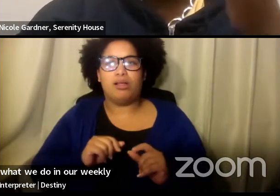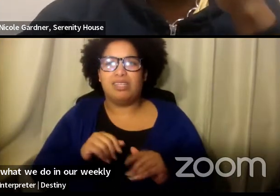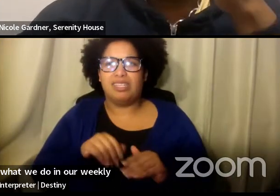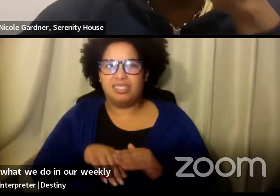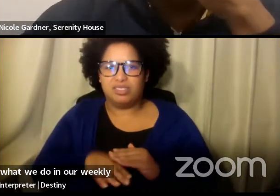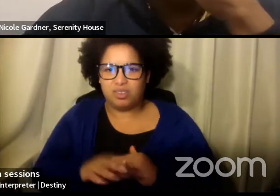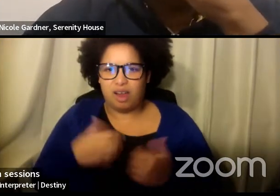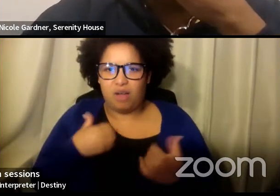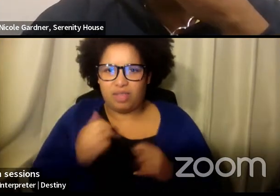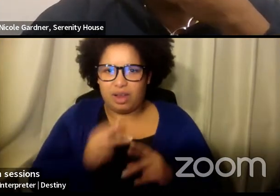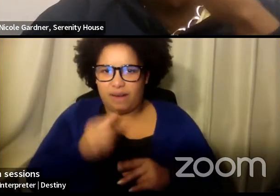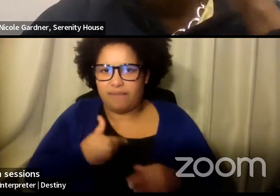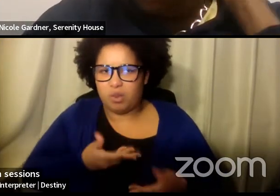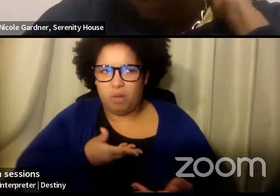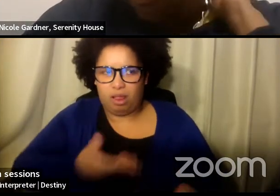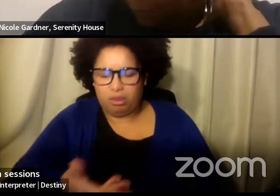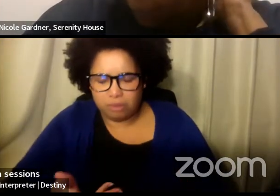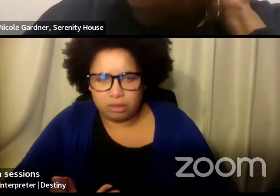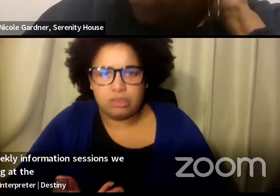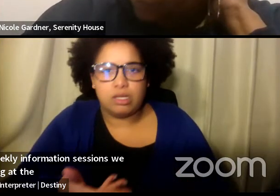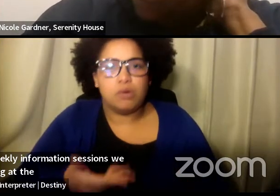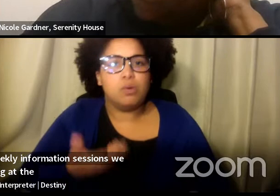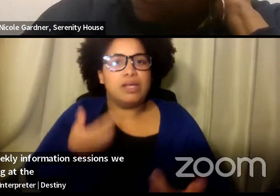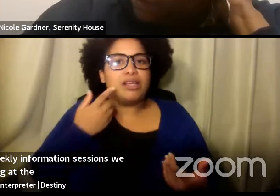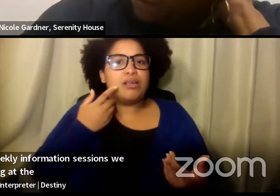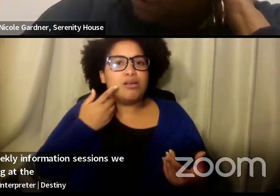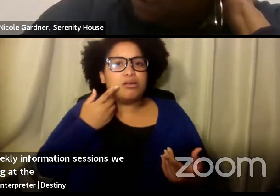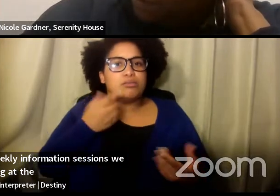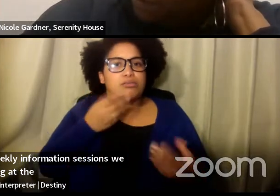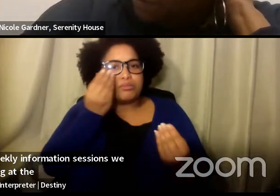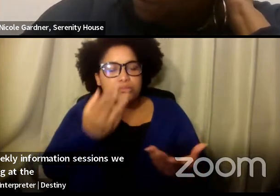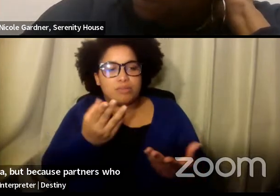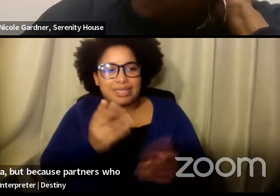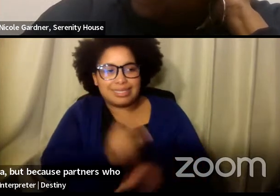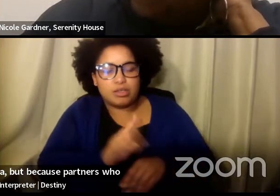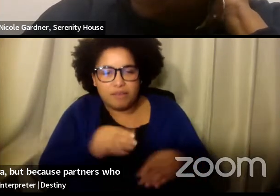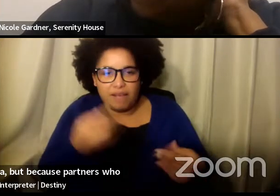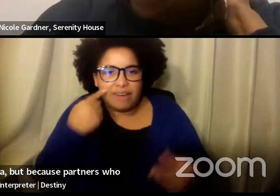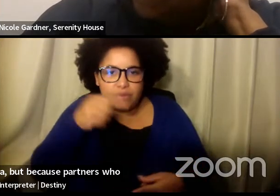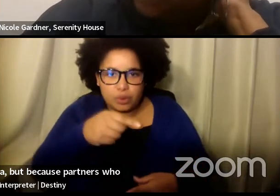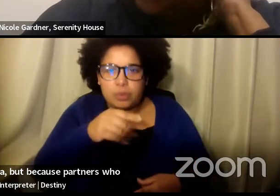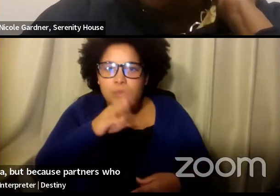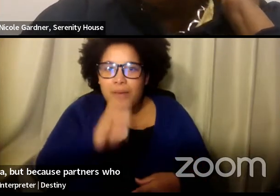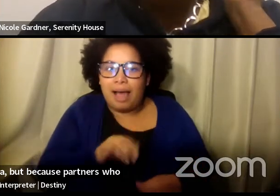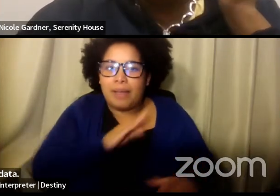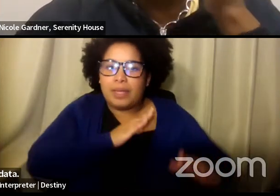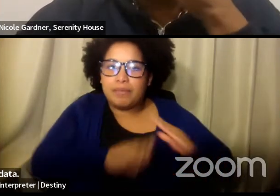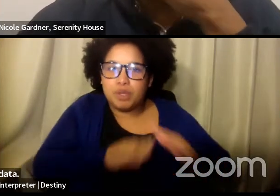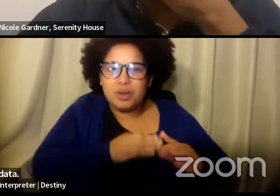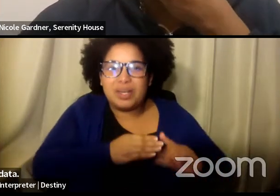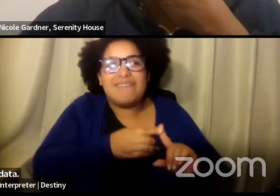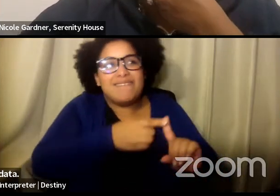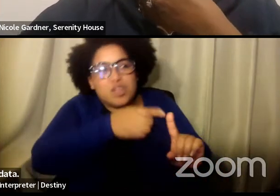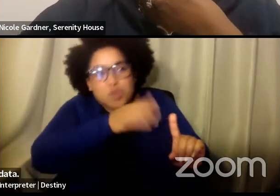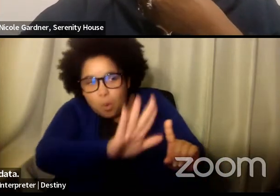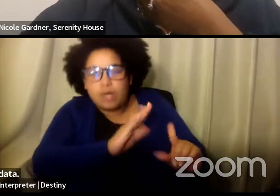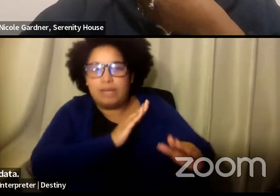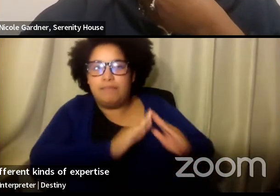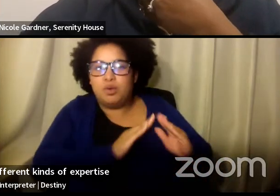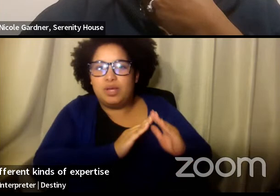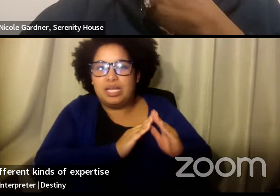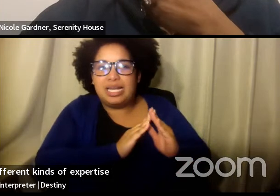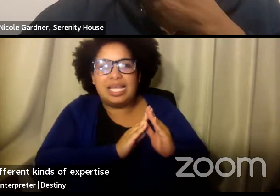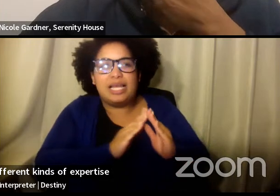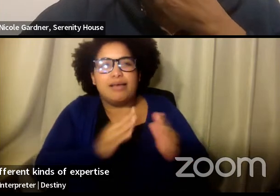feel welcomed, right? We're effectively saying the care is being provided by the community, that is your community wrapping its